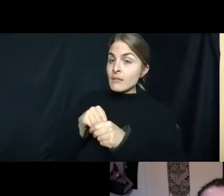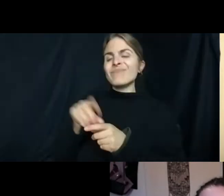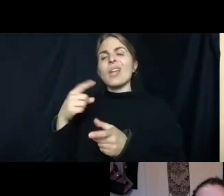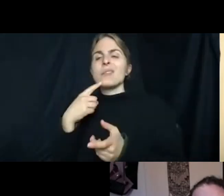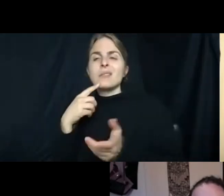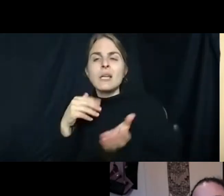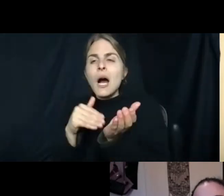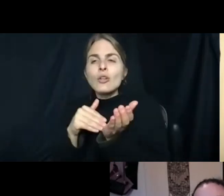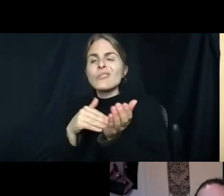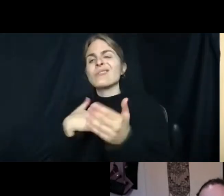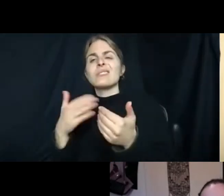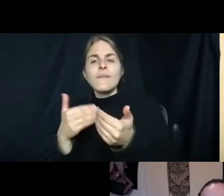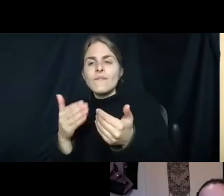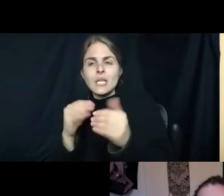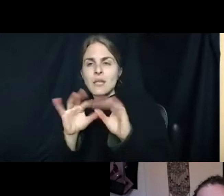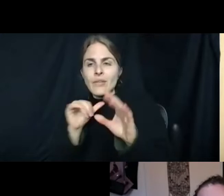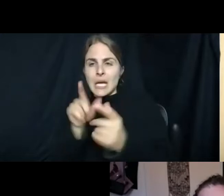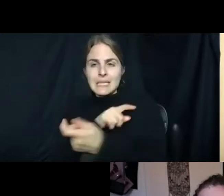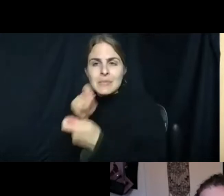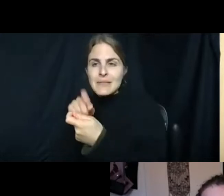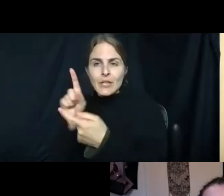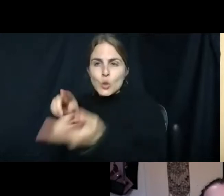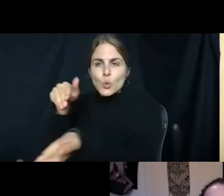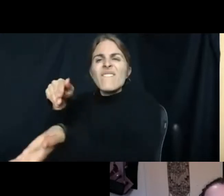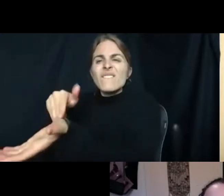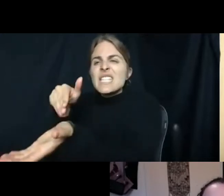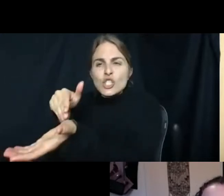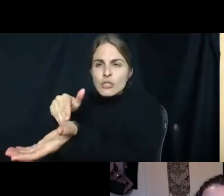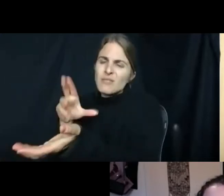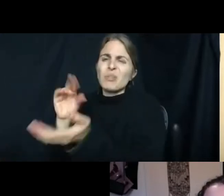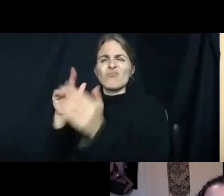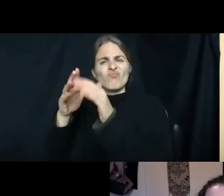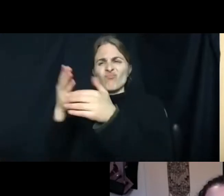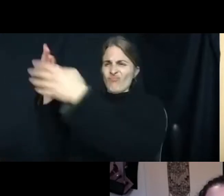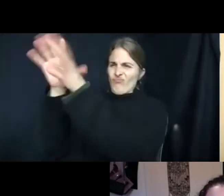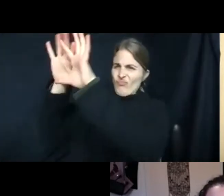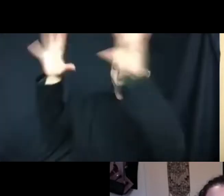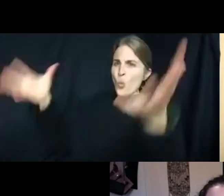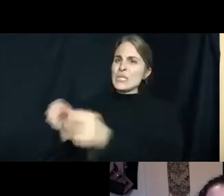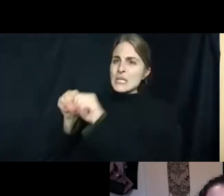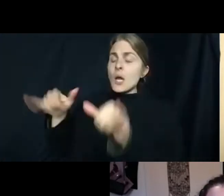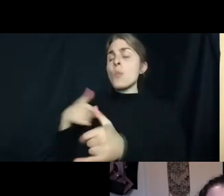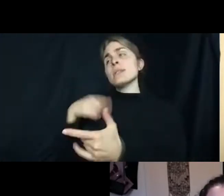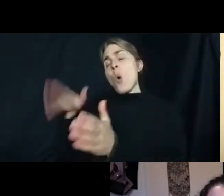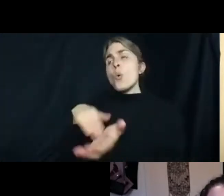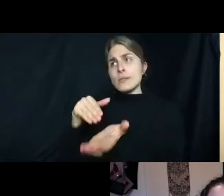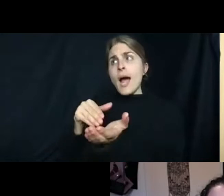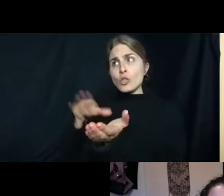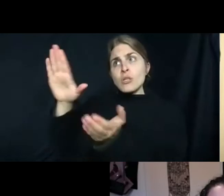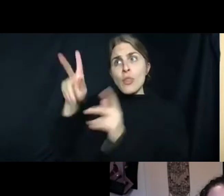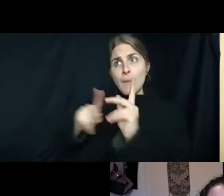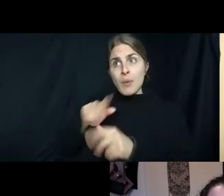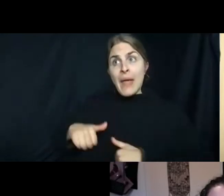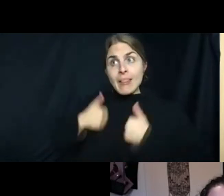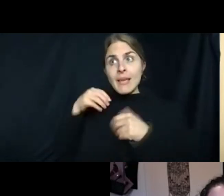for like convenience, obviously this is not specific to physicians. But we're like, oh, doctors are people that live in a fat phobic